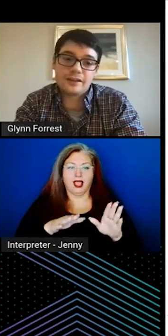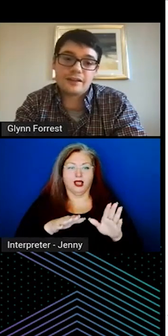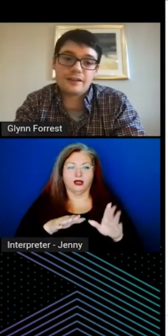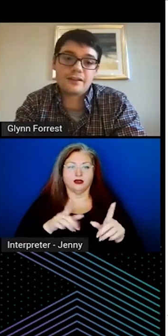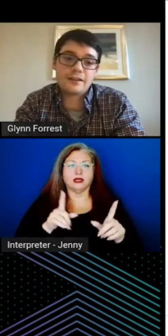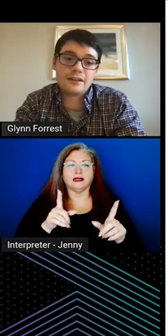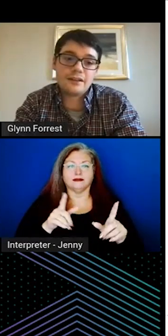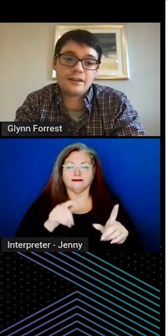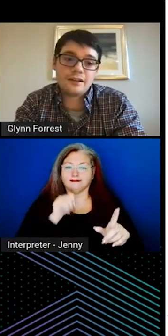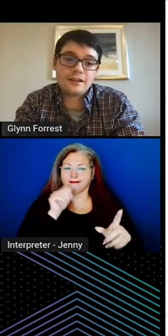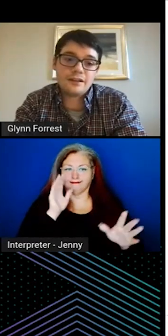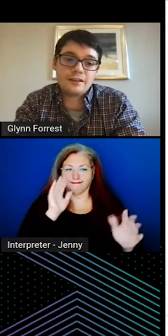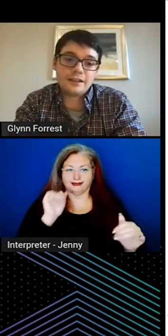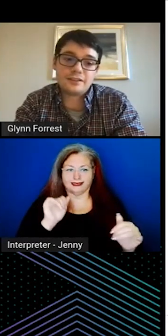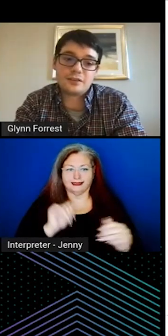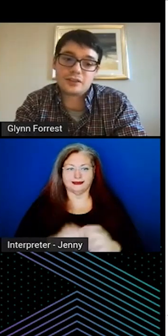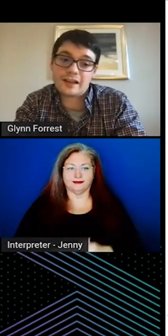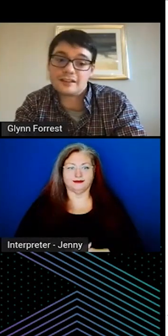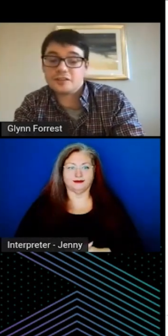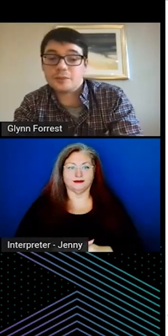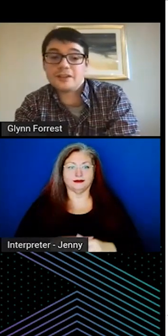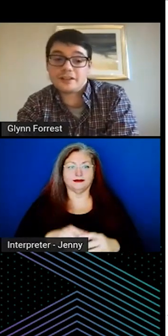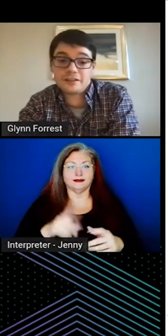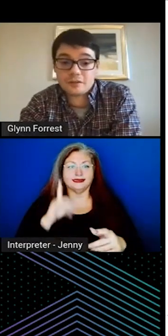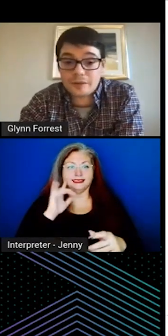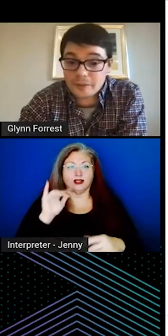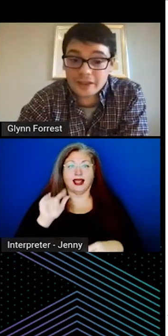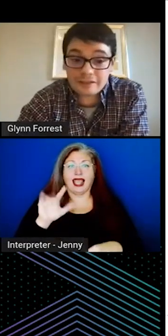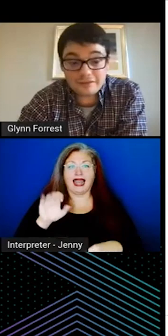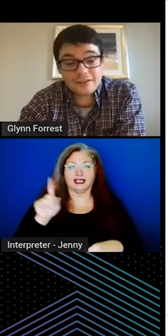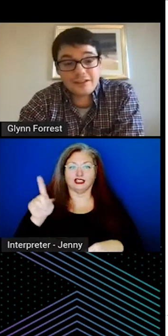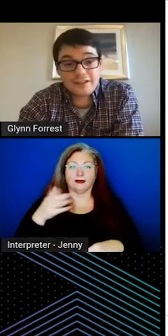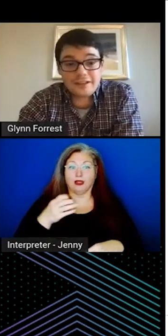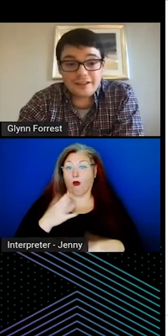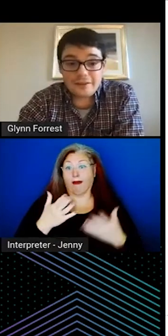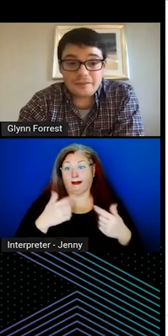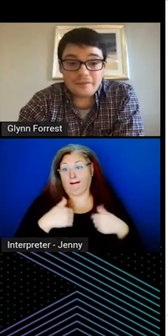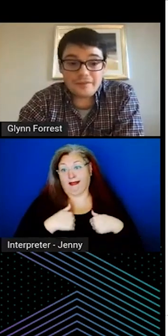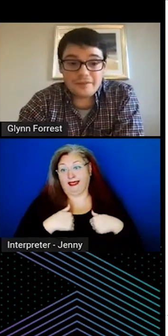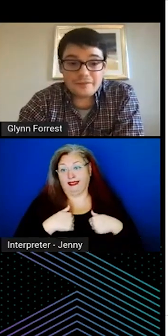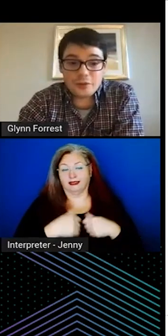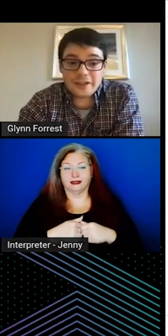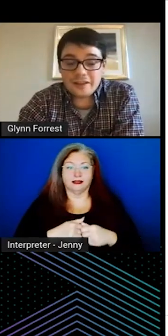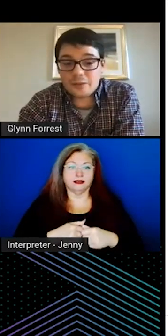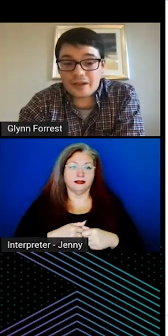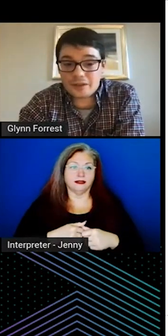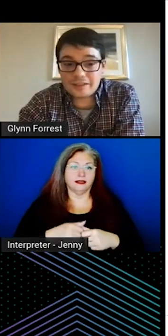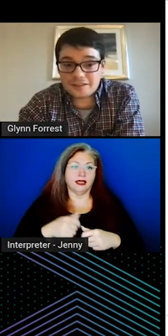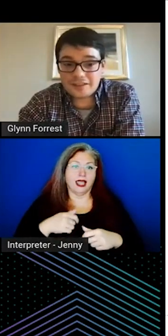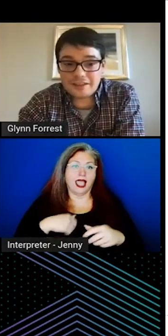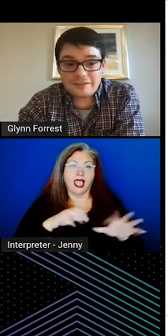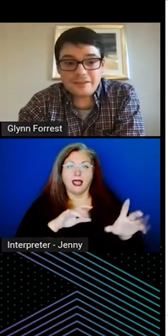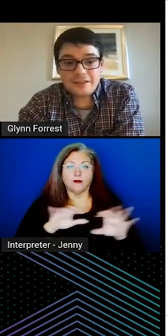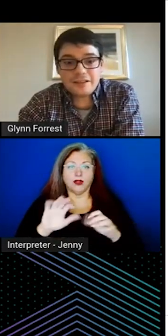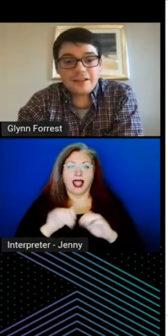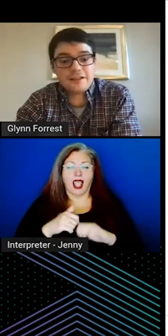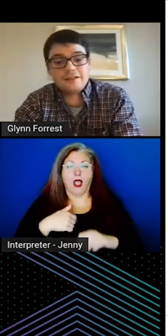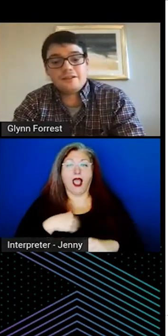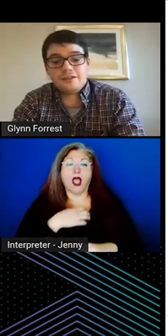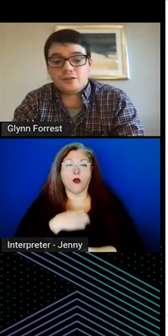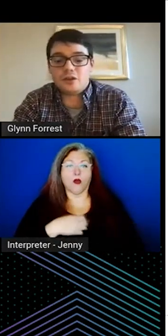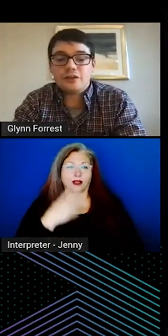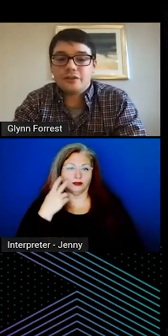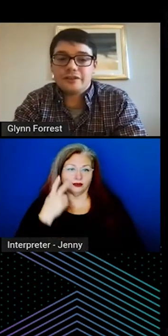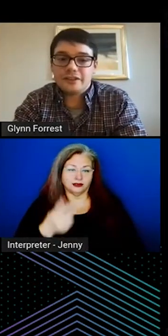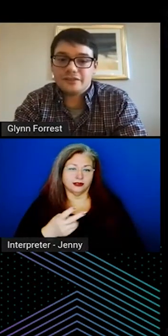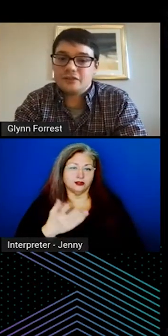unexpected. Kind of sounds like Alice has been here, or maybe me, putting it in the way I would like to see it.